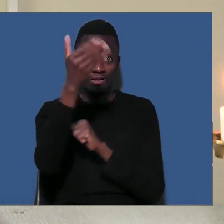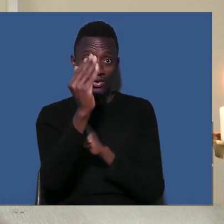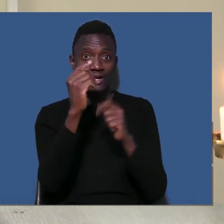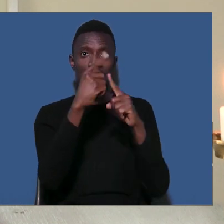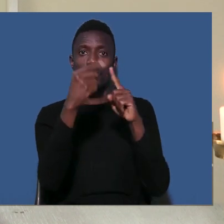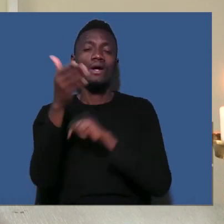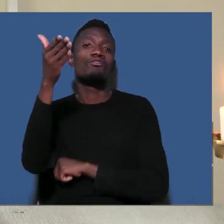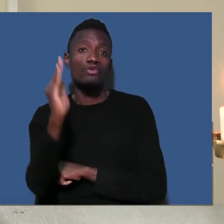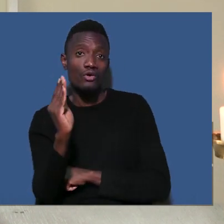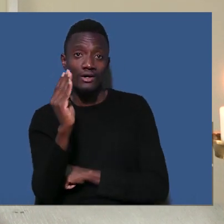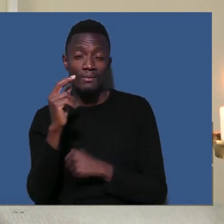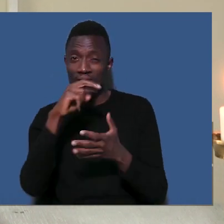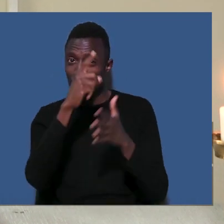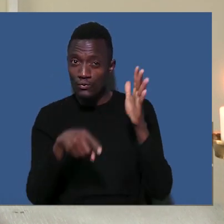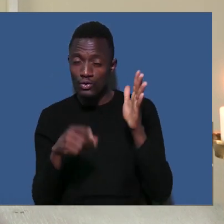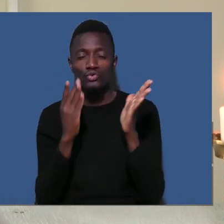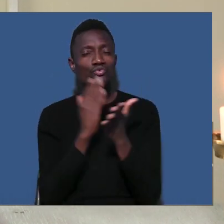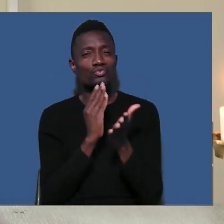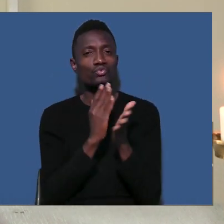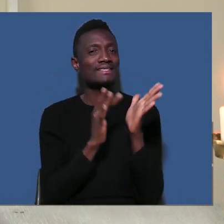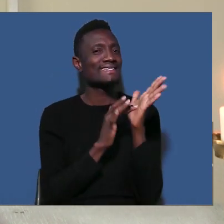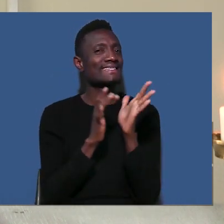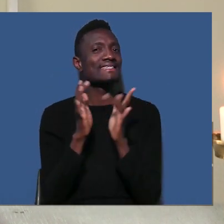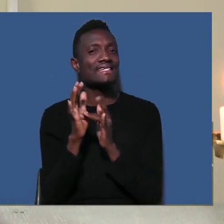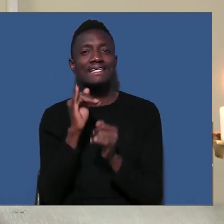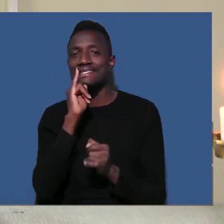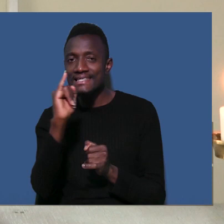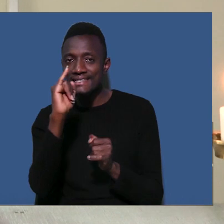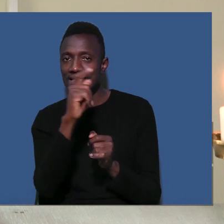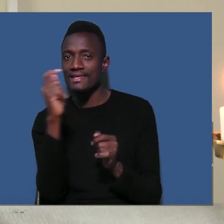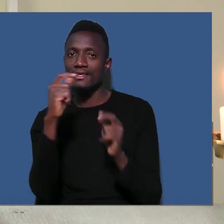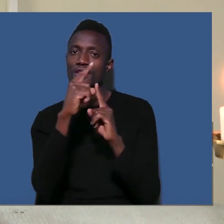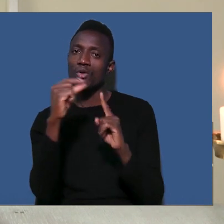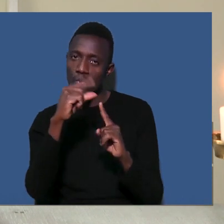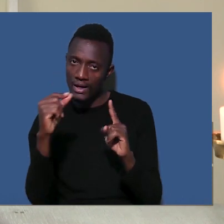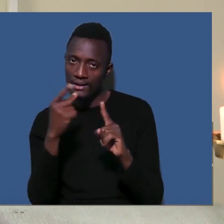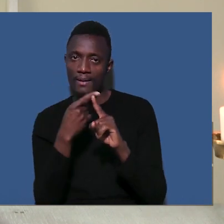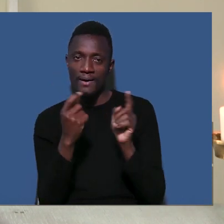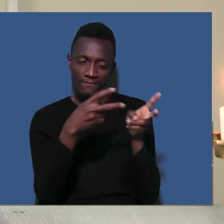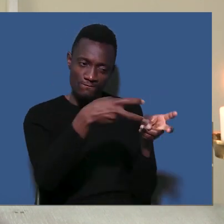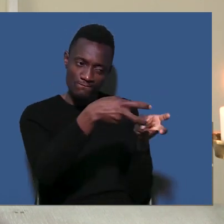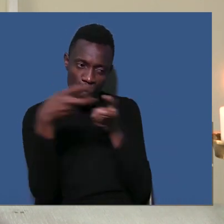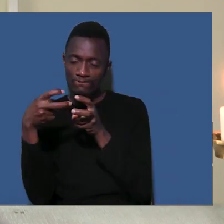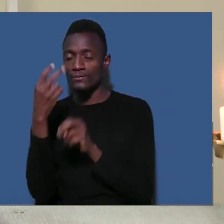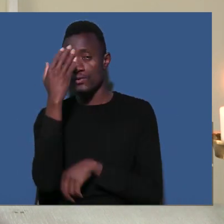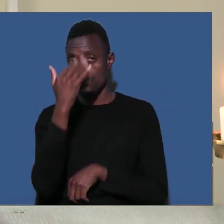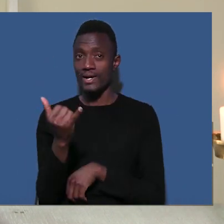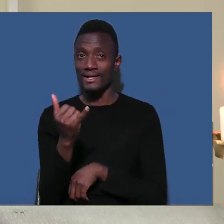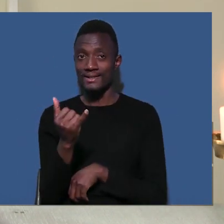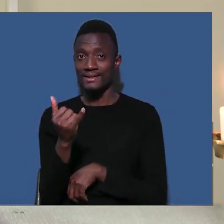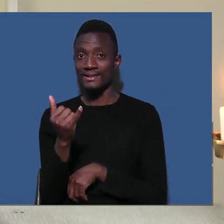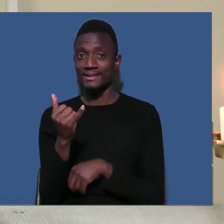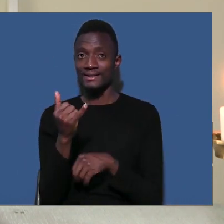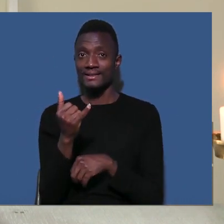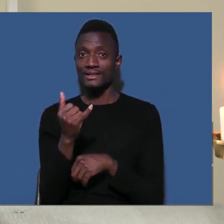even as he knows that he's the word, he's also quoting the scriptures, because he's leading us. He wants us to be to see him as